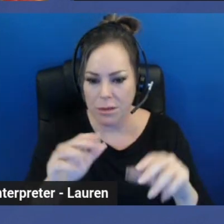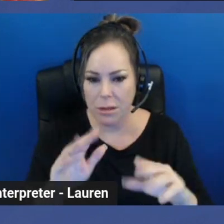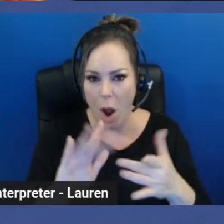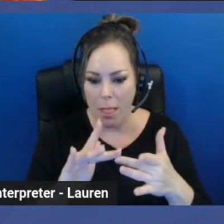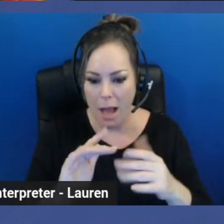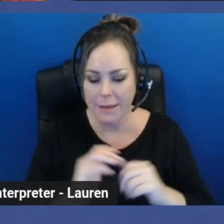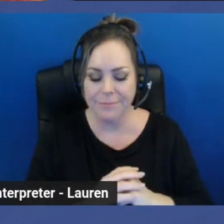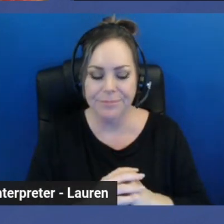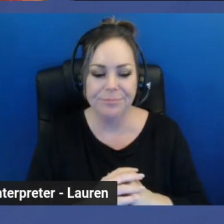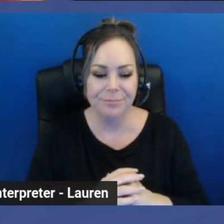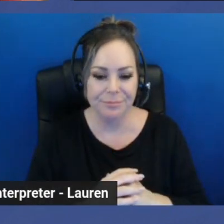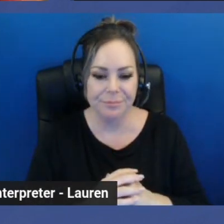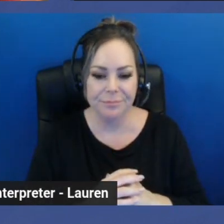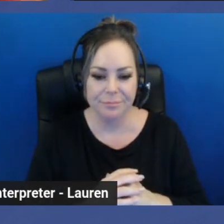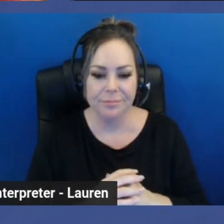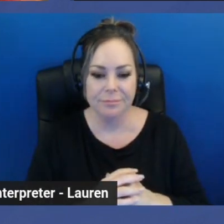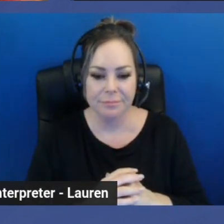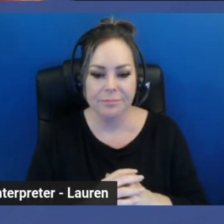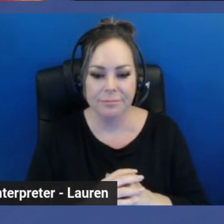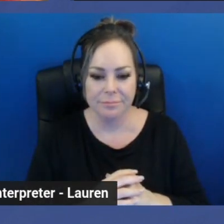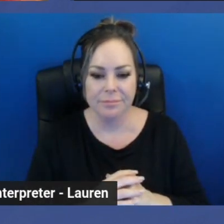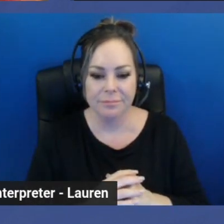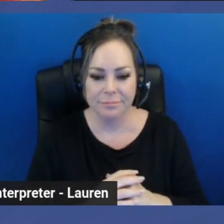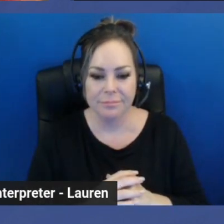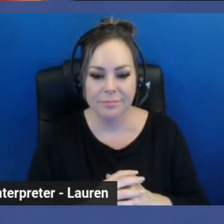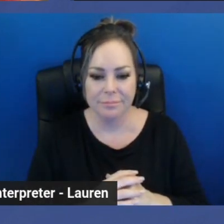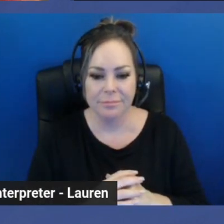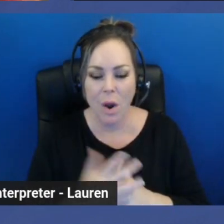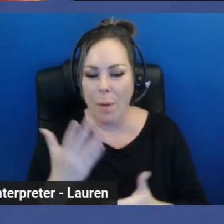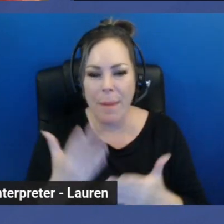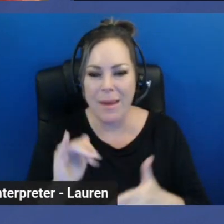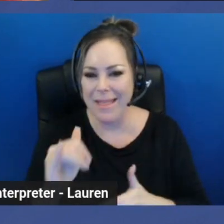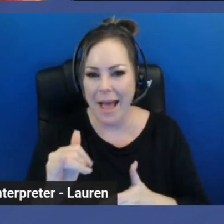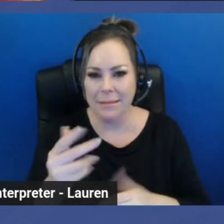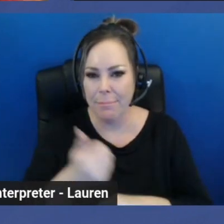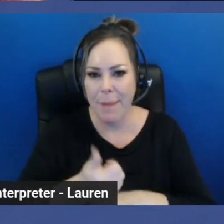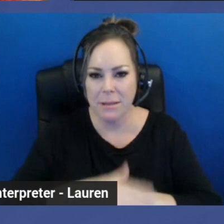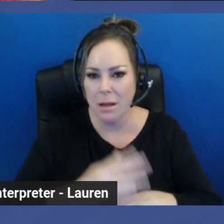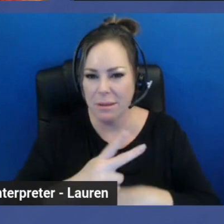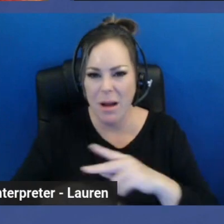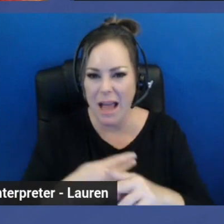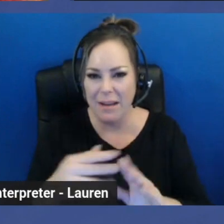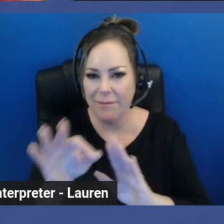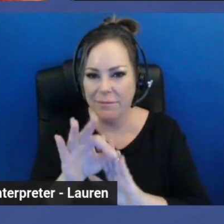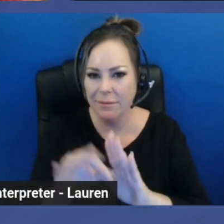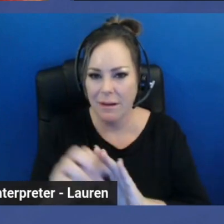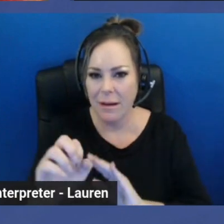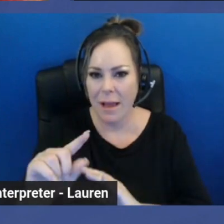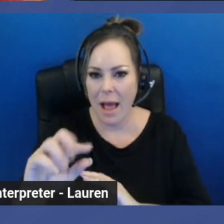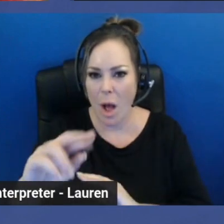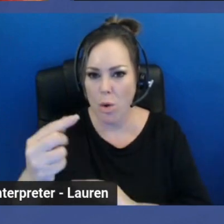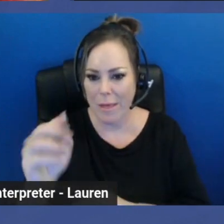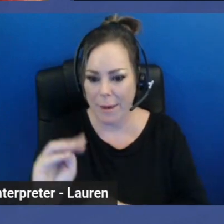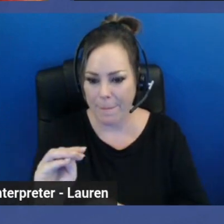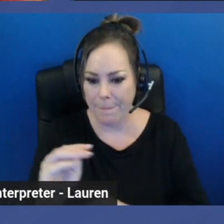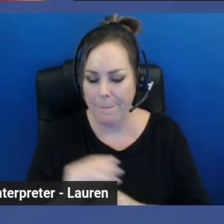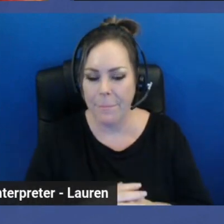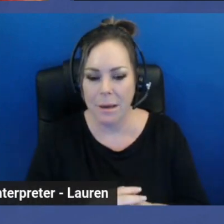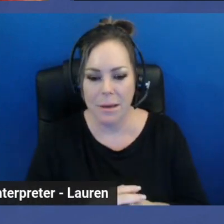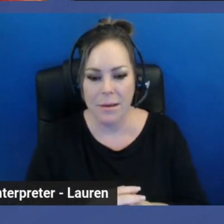online are probably based on some form of AI or algorithm. And they don't just